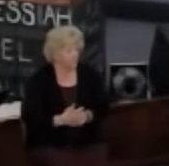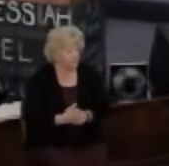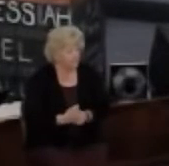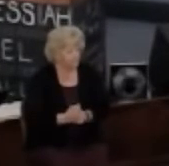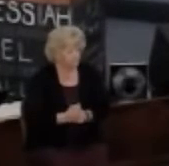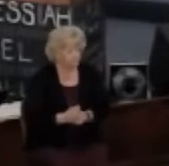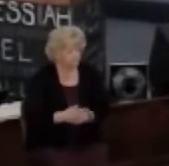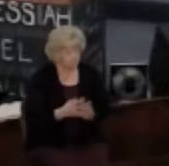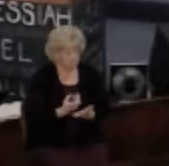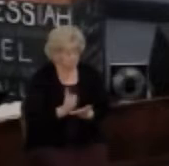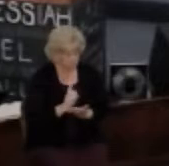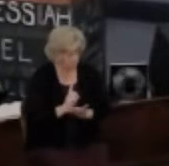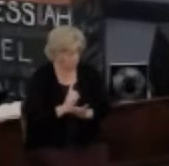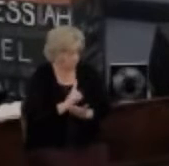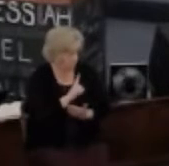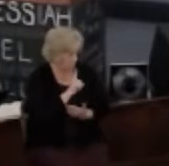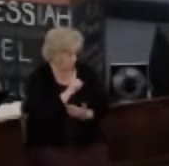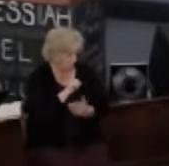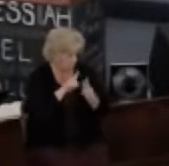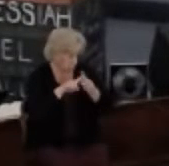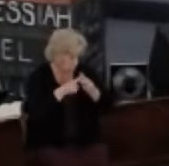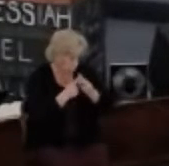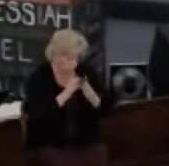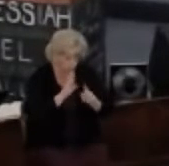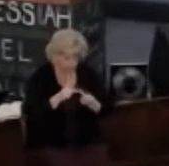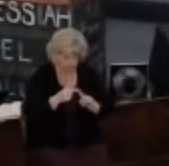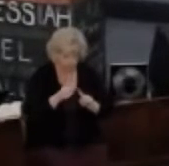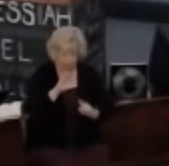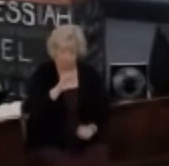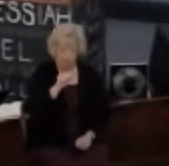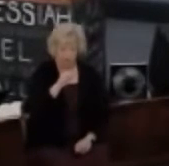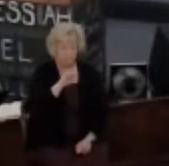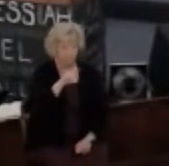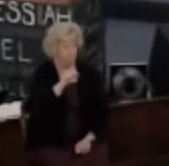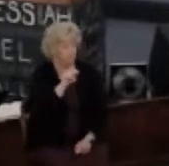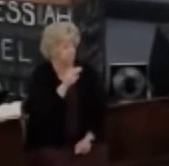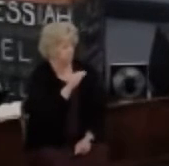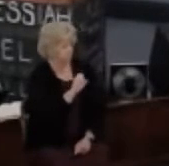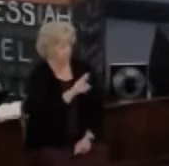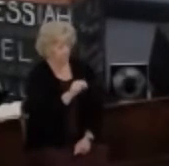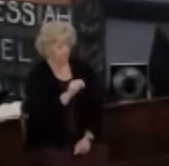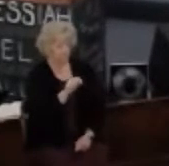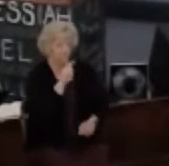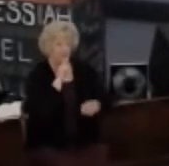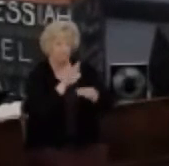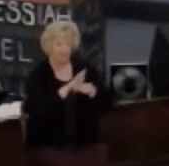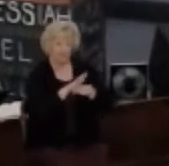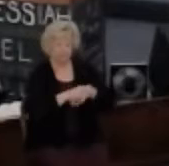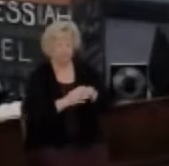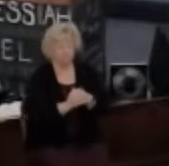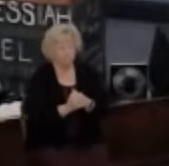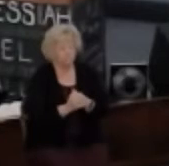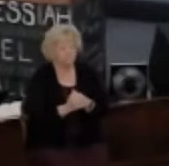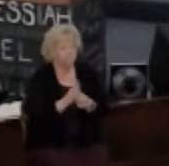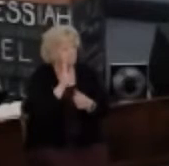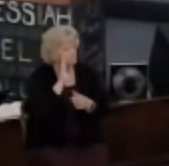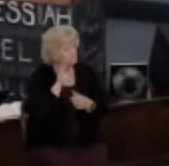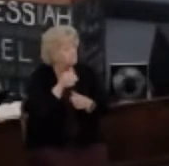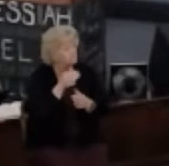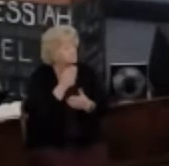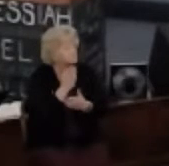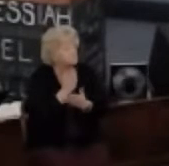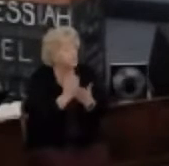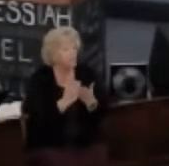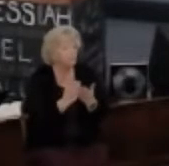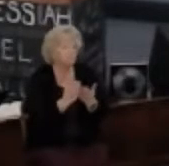So last week we started talking about commitment, and I want to talk some more about commitment today. And I know some of it may seem